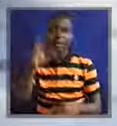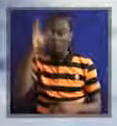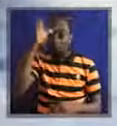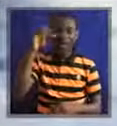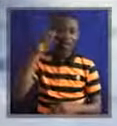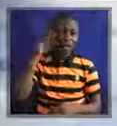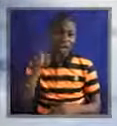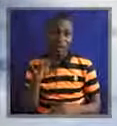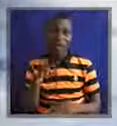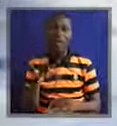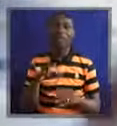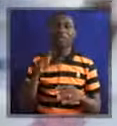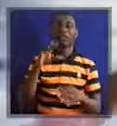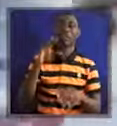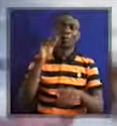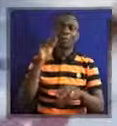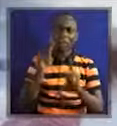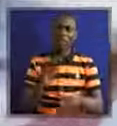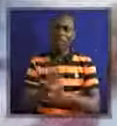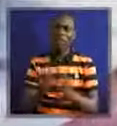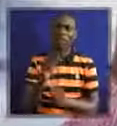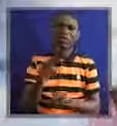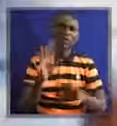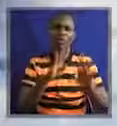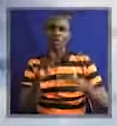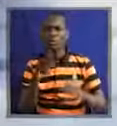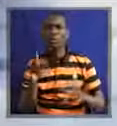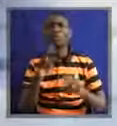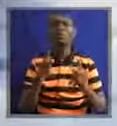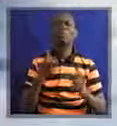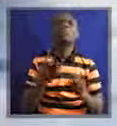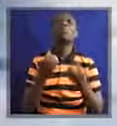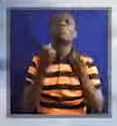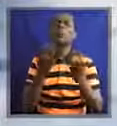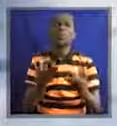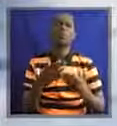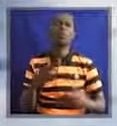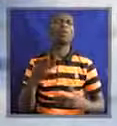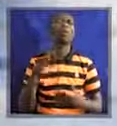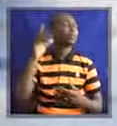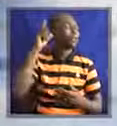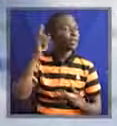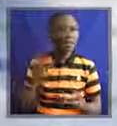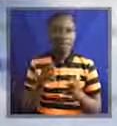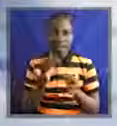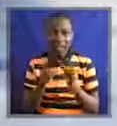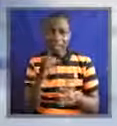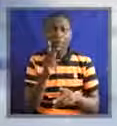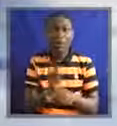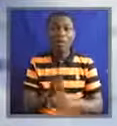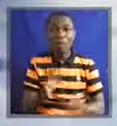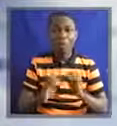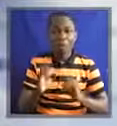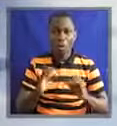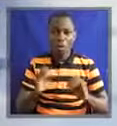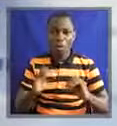and I will be an idiot, my yes, sir. Sans and Samuel, and the Nipa be a petty. sɛ wanhwɛ saa nneɛma wɔyie na